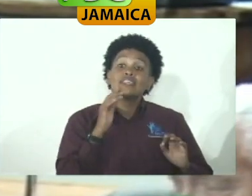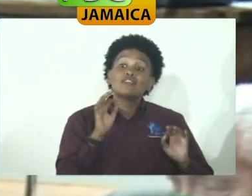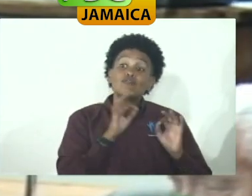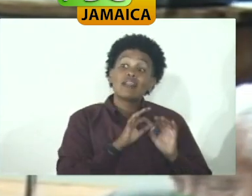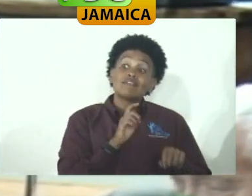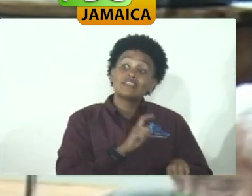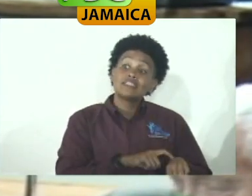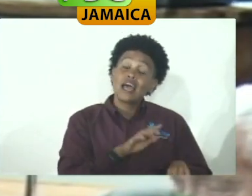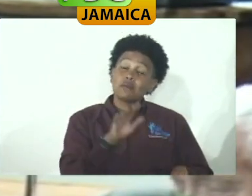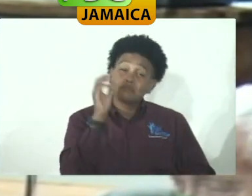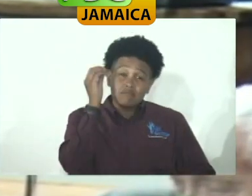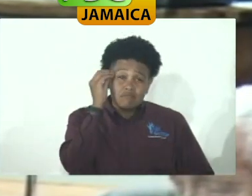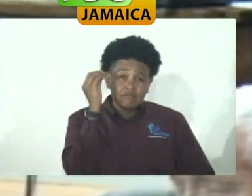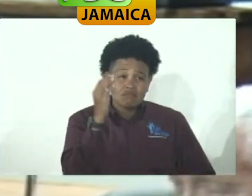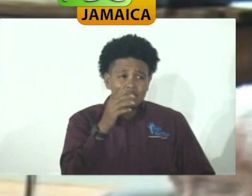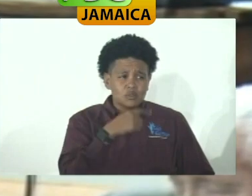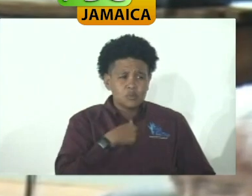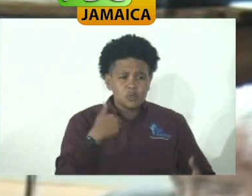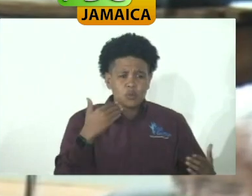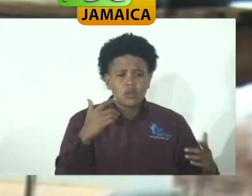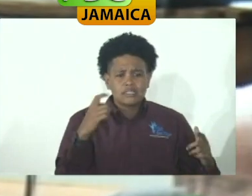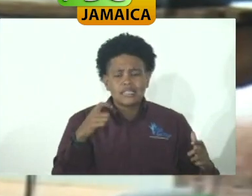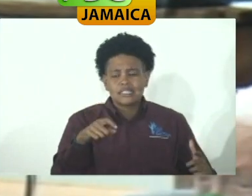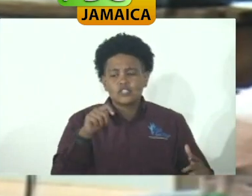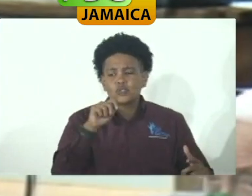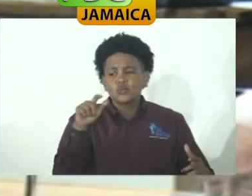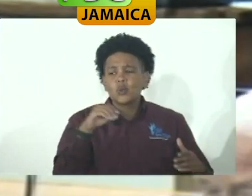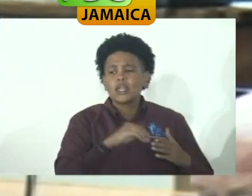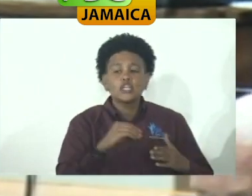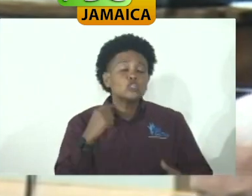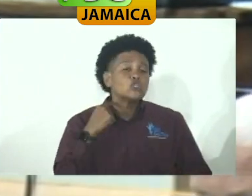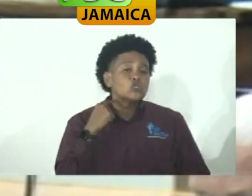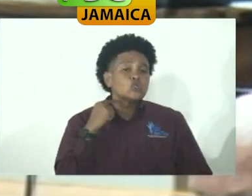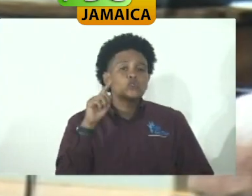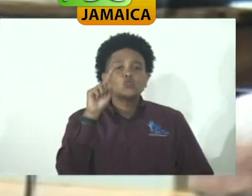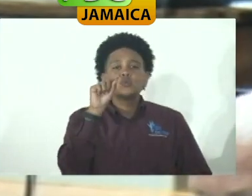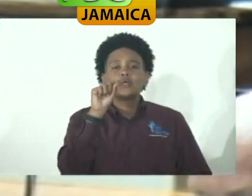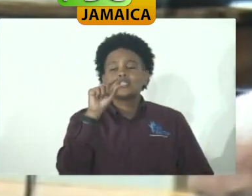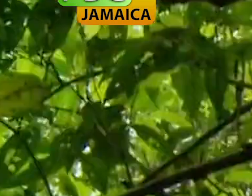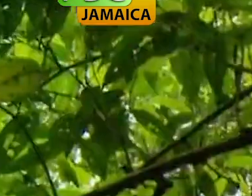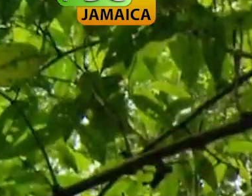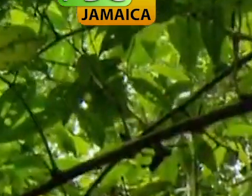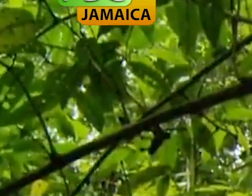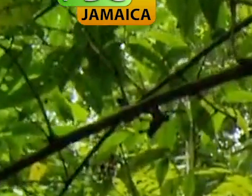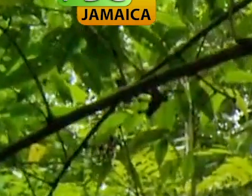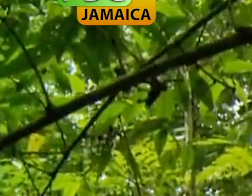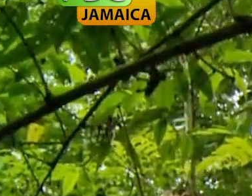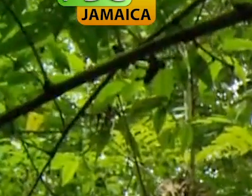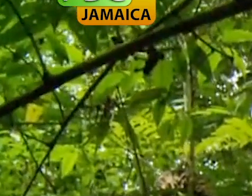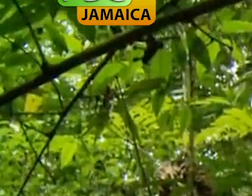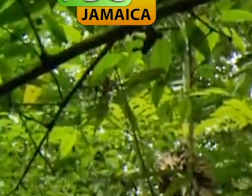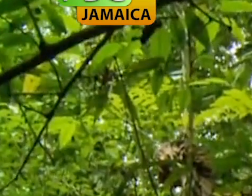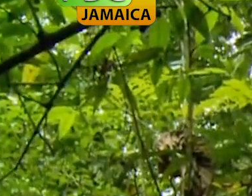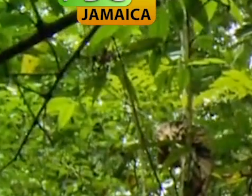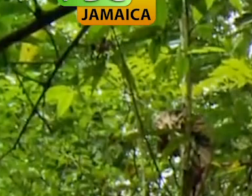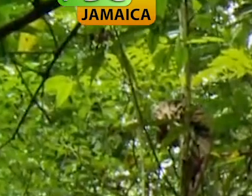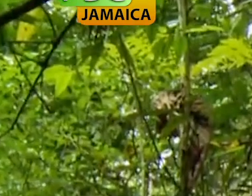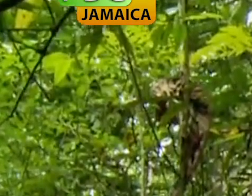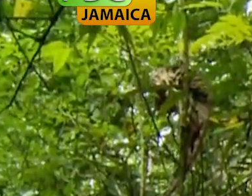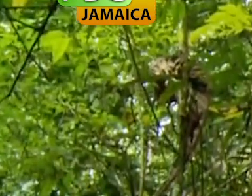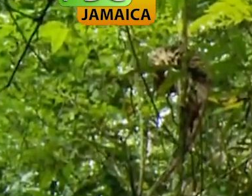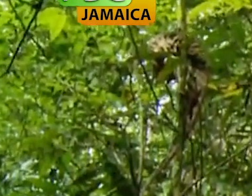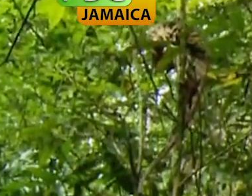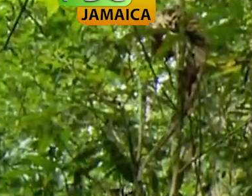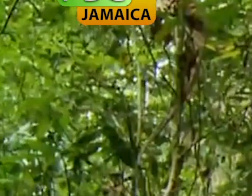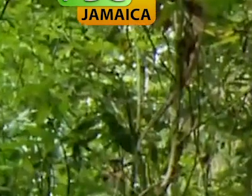And Madam Speaker, we will begin testing this tool in June 2021. He says strengthening climate